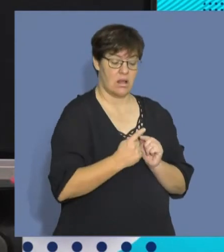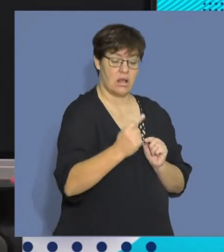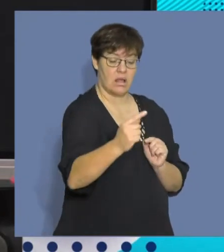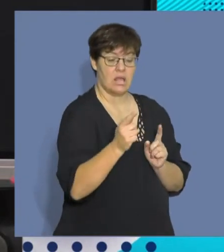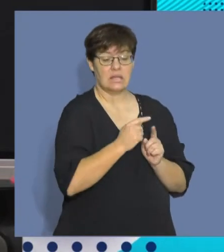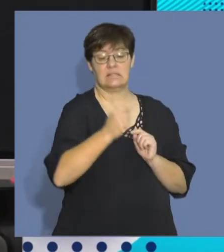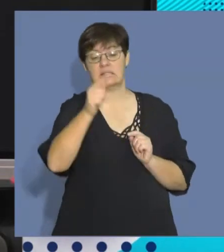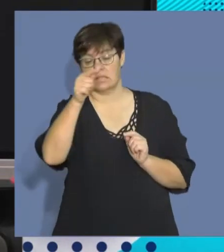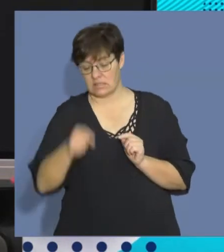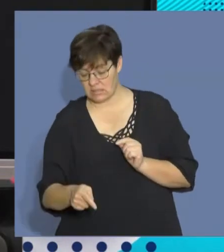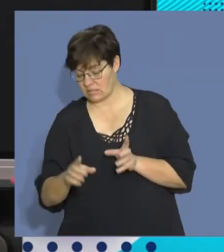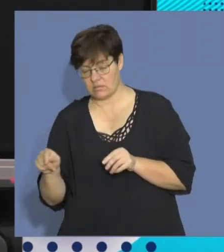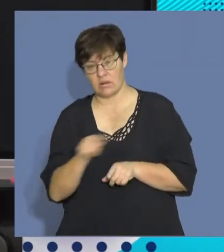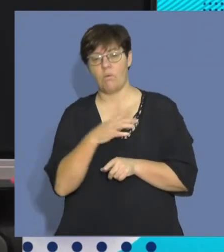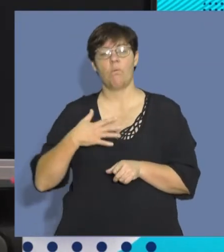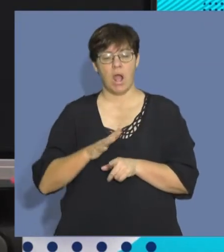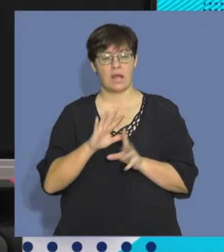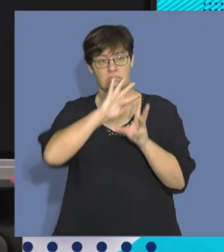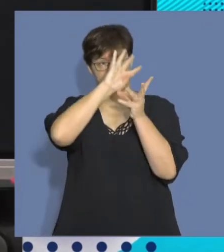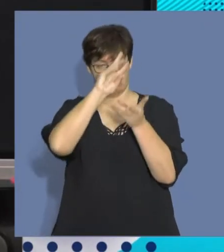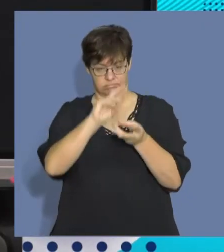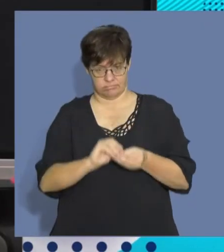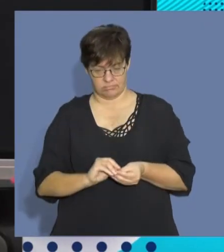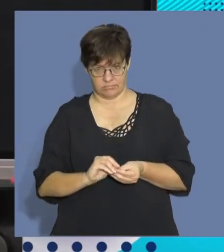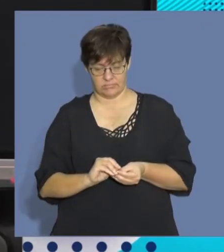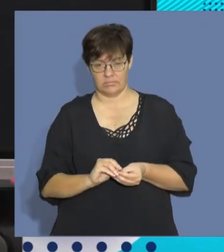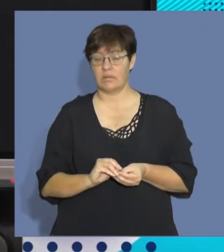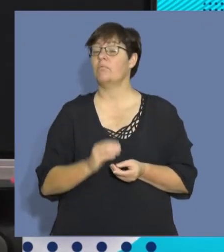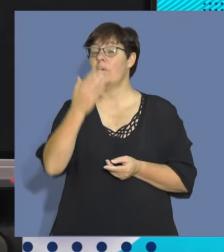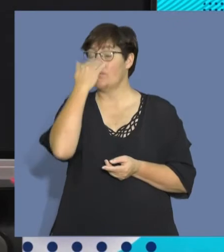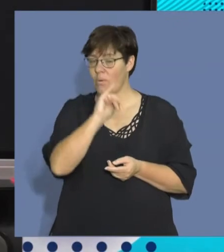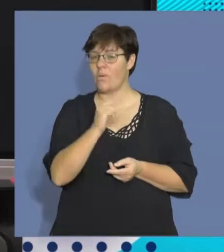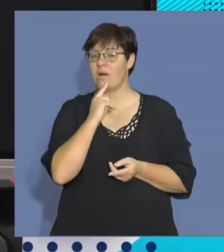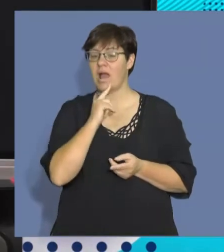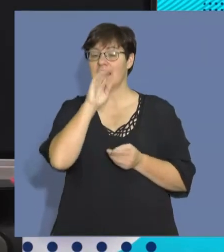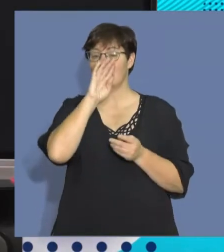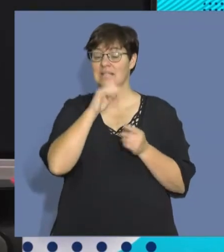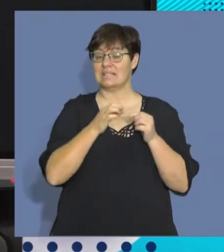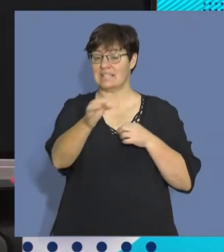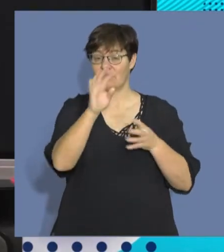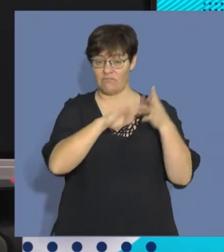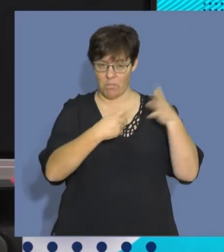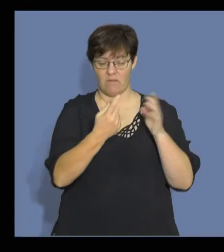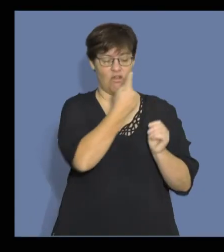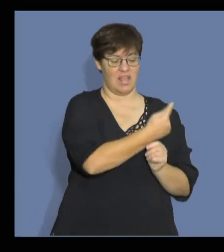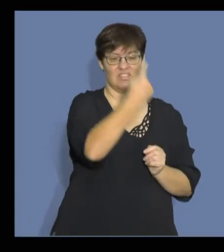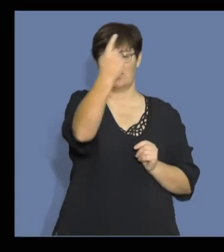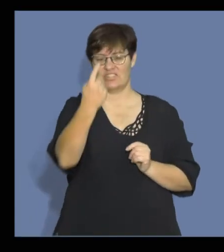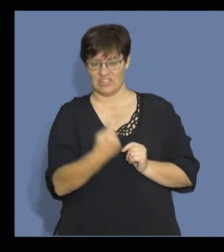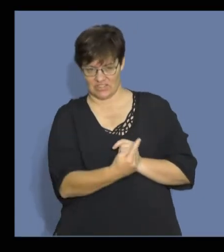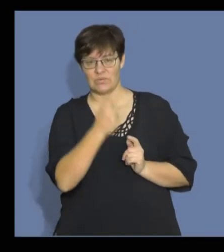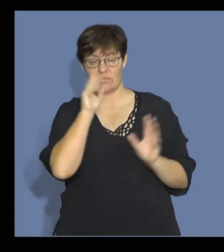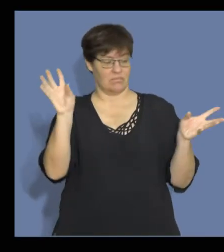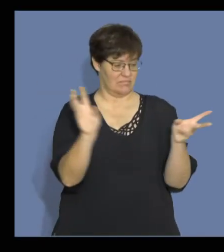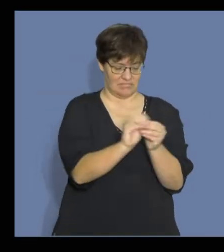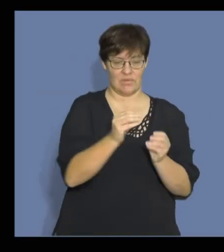but we know that this is the way that we're going to be doing this using the distance formula. And so I'm going to jump straight